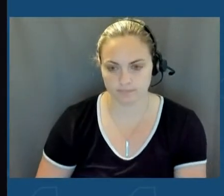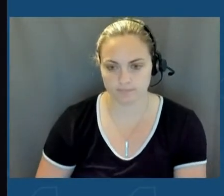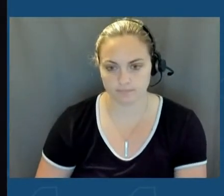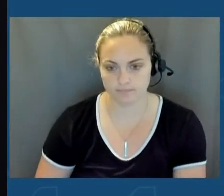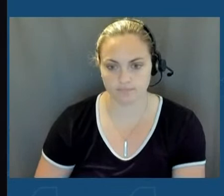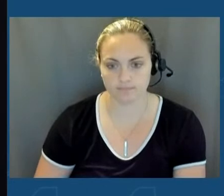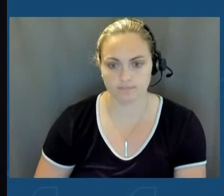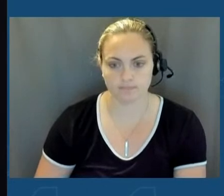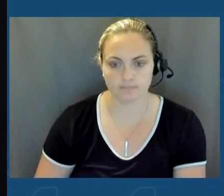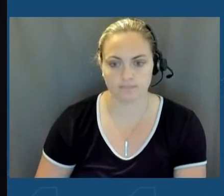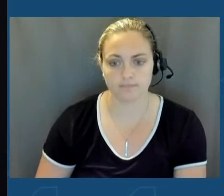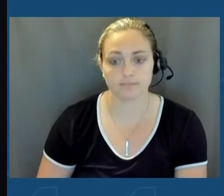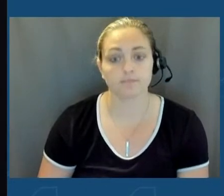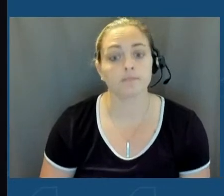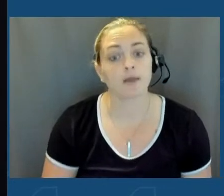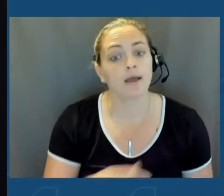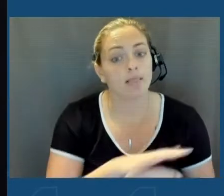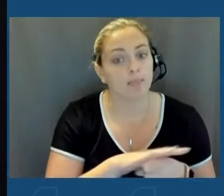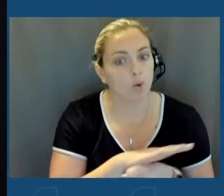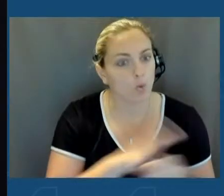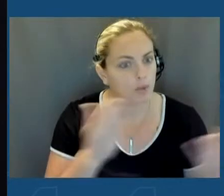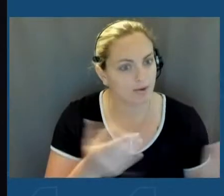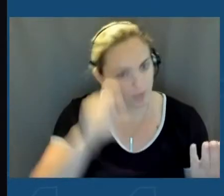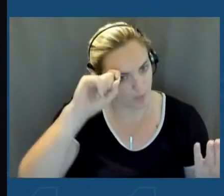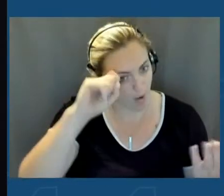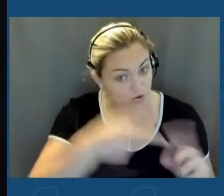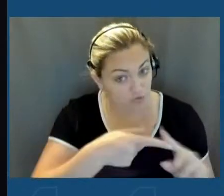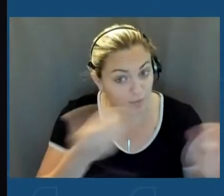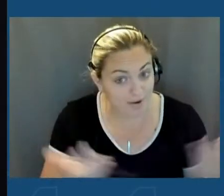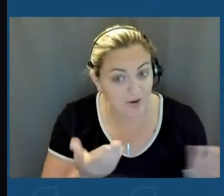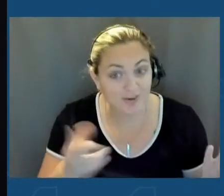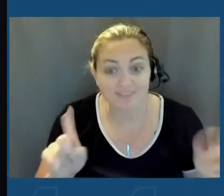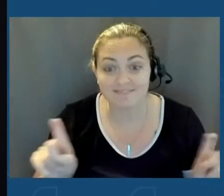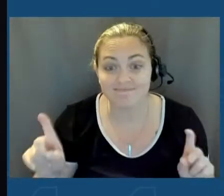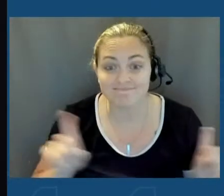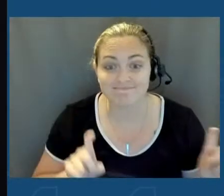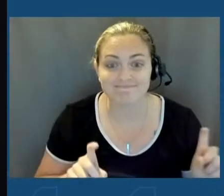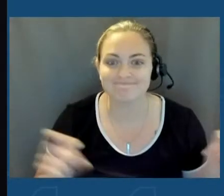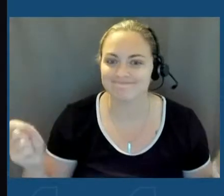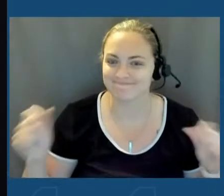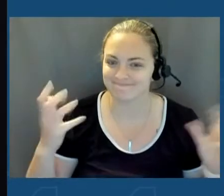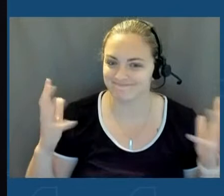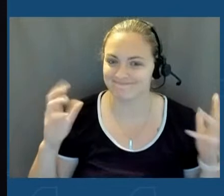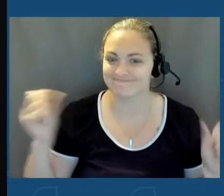Also locally, we are in the borough of the Bronx. Anybody here from the Bronx? Oh yeah.